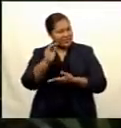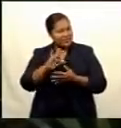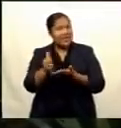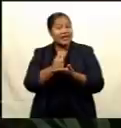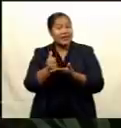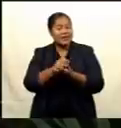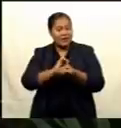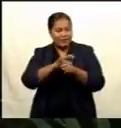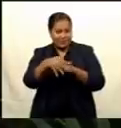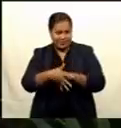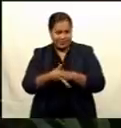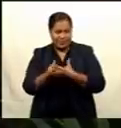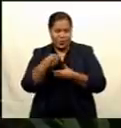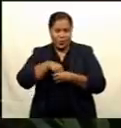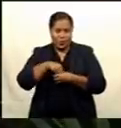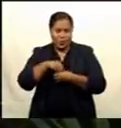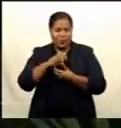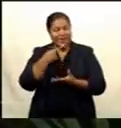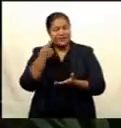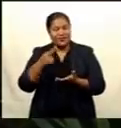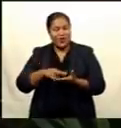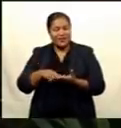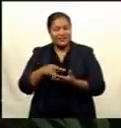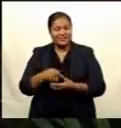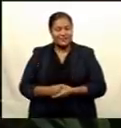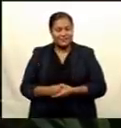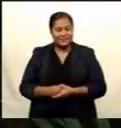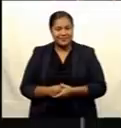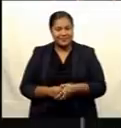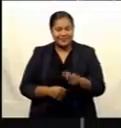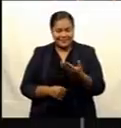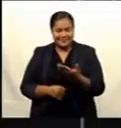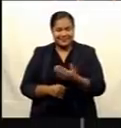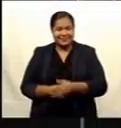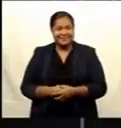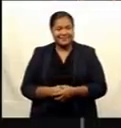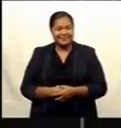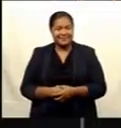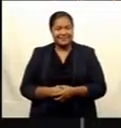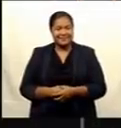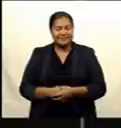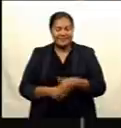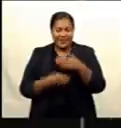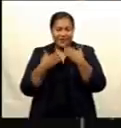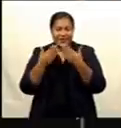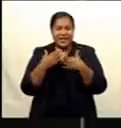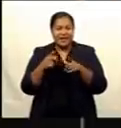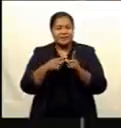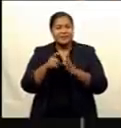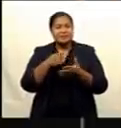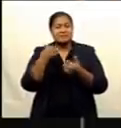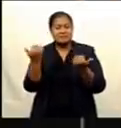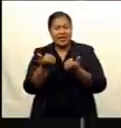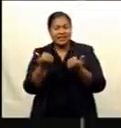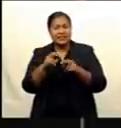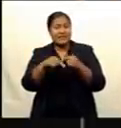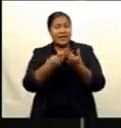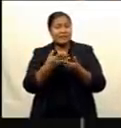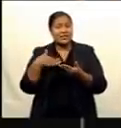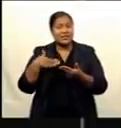of cases that may have been recorded today. Edwin. Naka Panisa. A number of families living